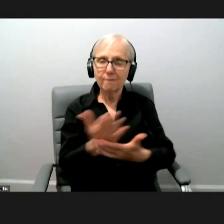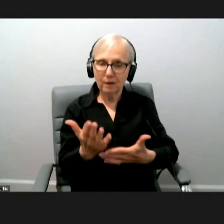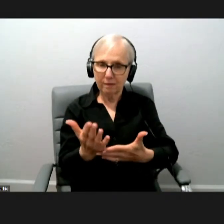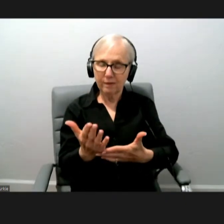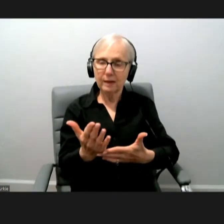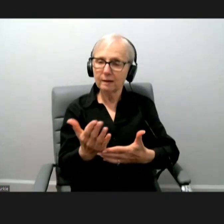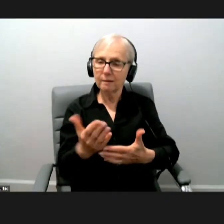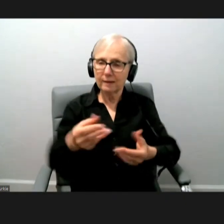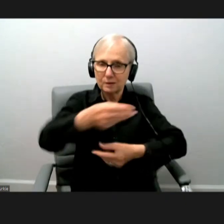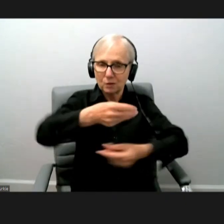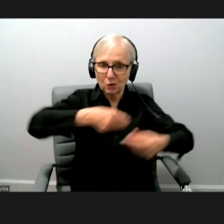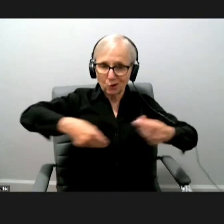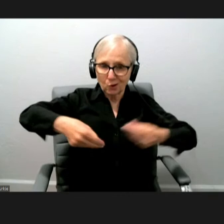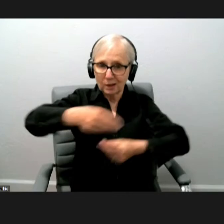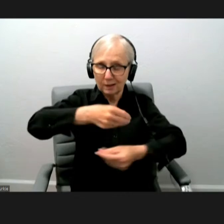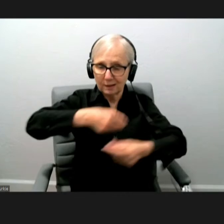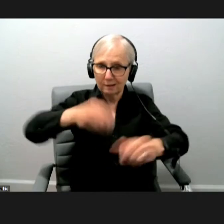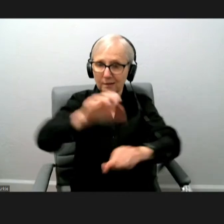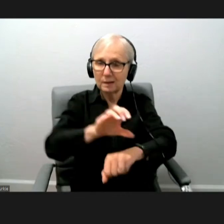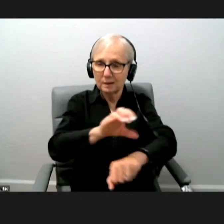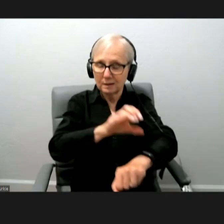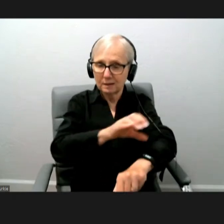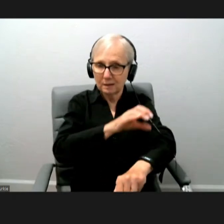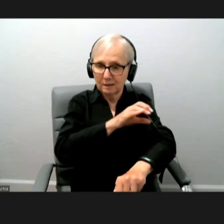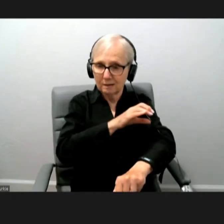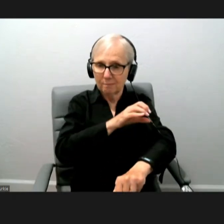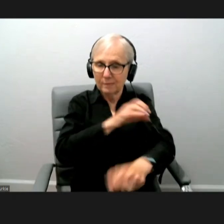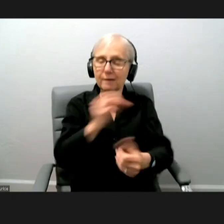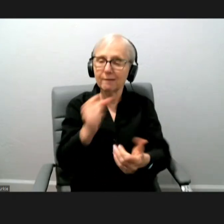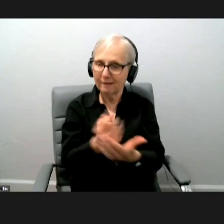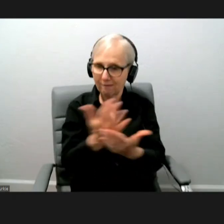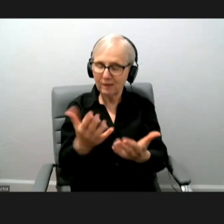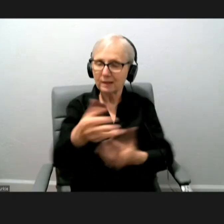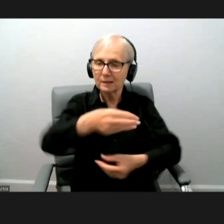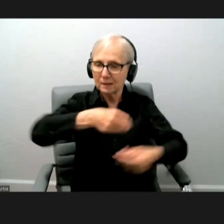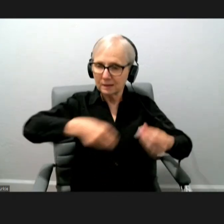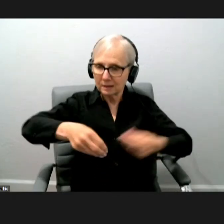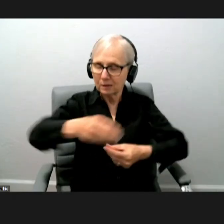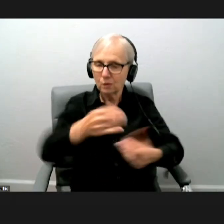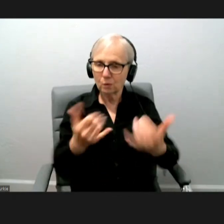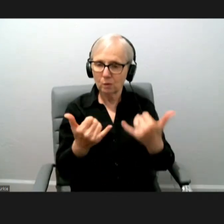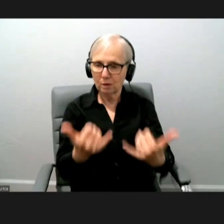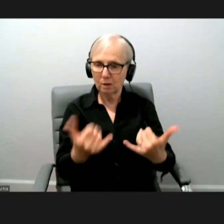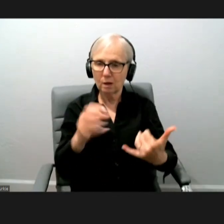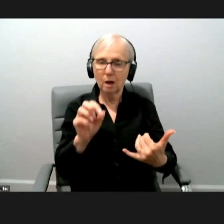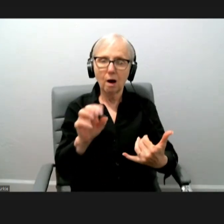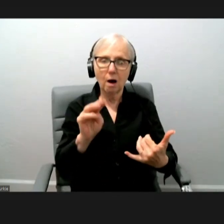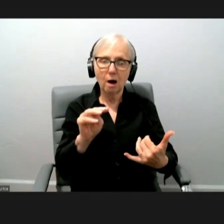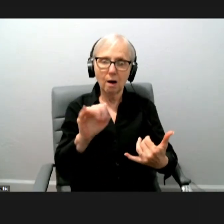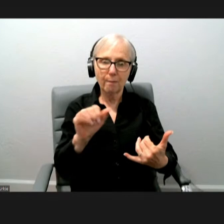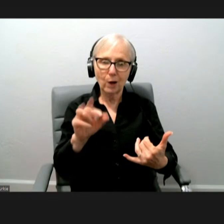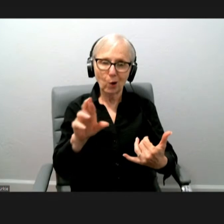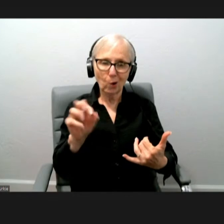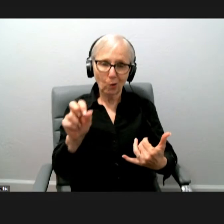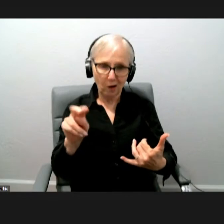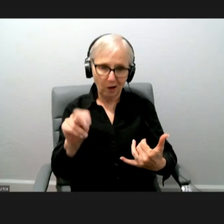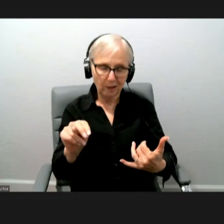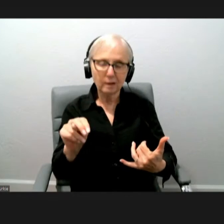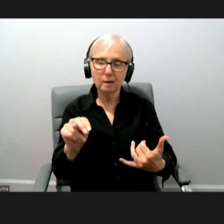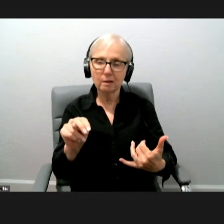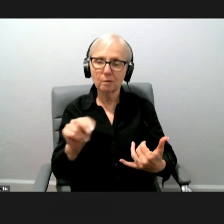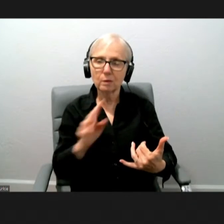that is circulating in Colorado right now, in fact, maybe everything that is circulating in Colorado right now is Omicron. When we talk